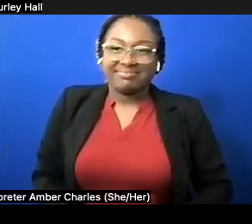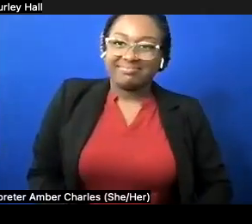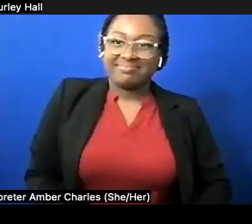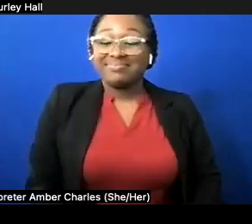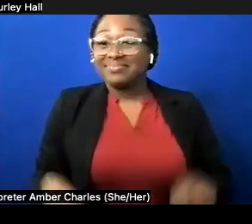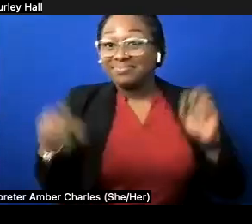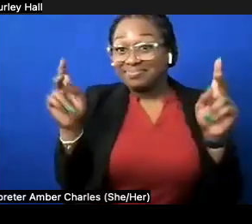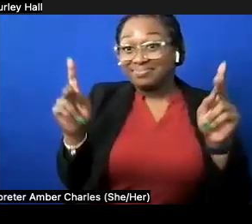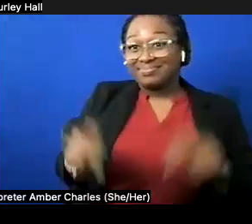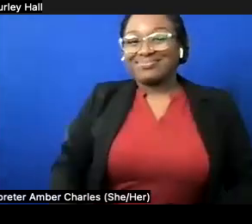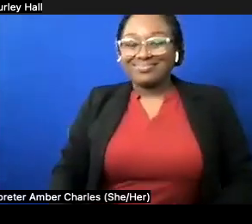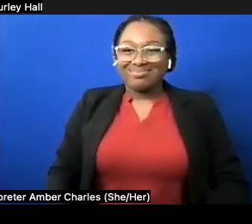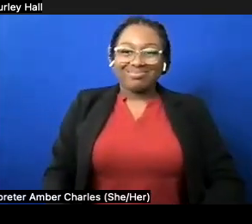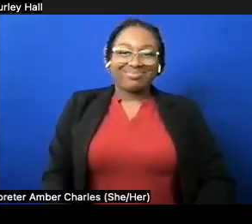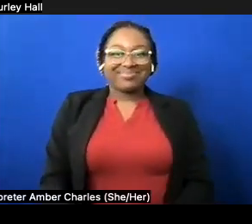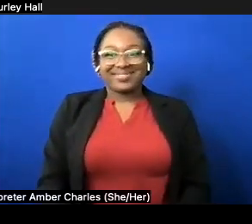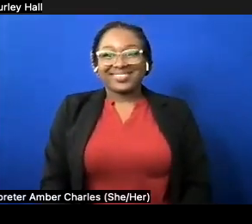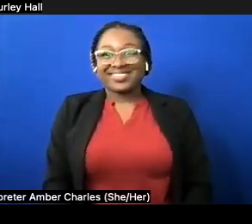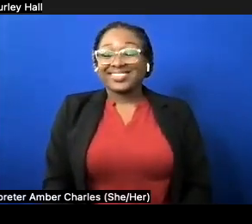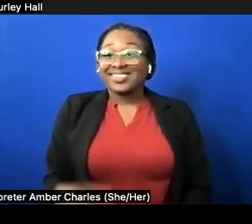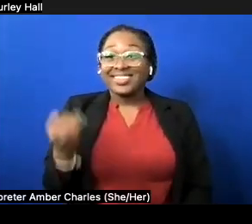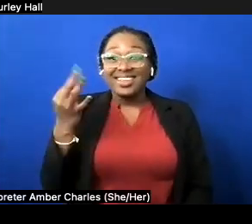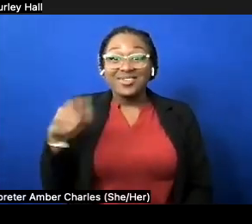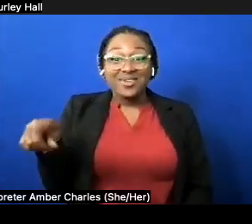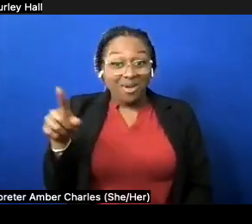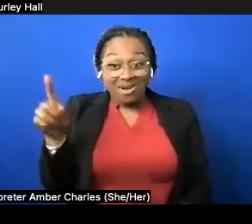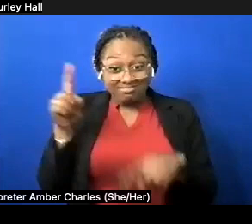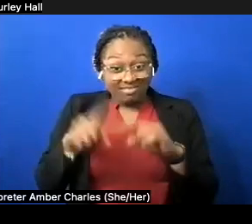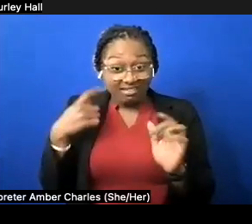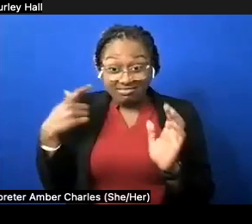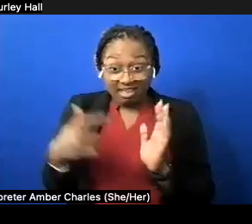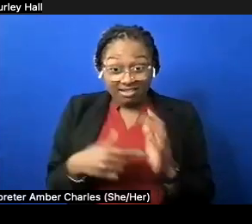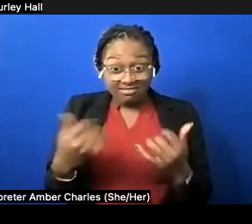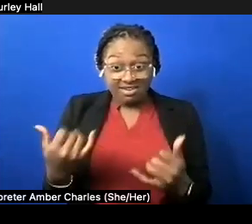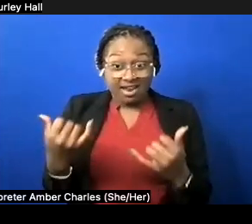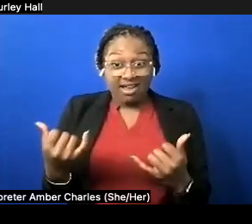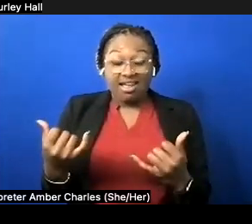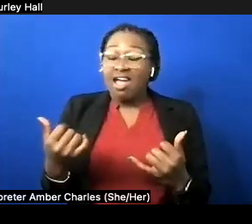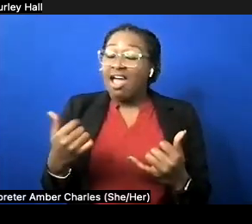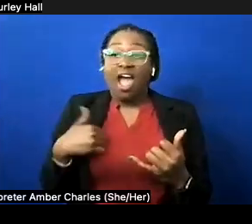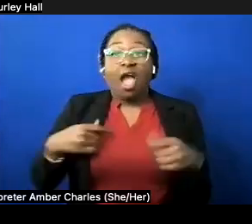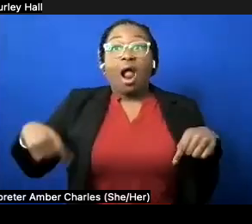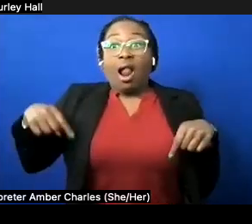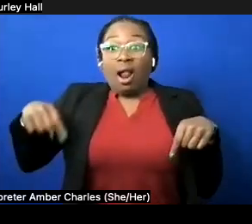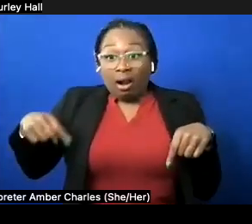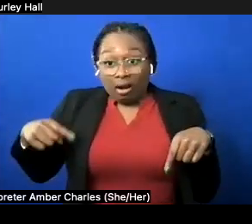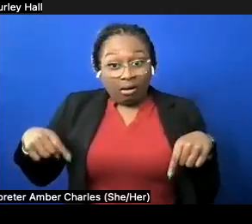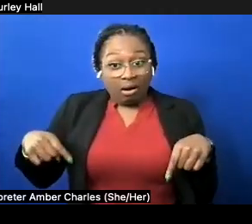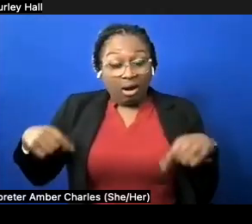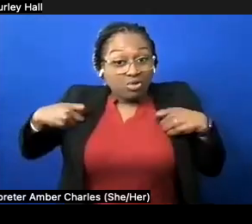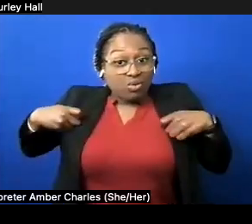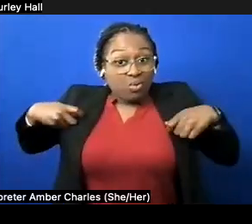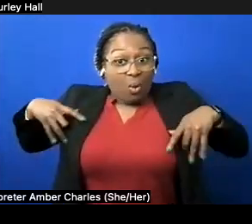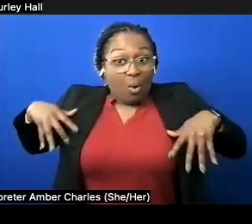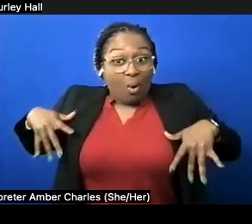Okay. If y'all could not tell by now, I am trembling. I am sweating out my